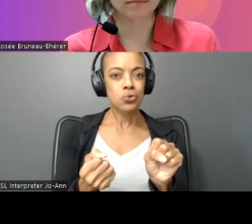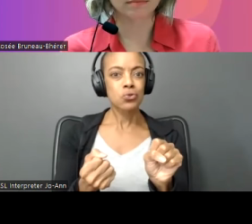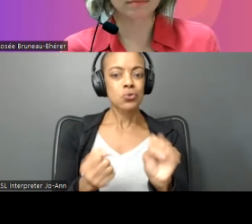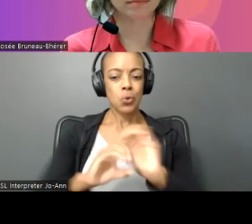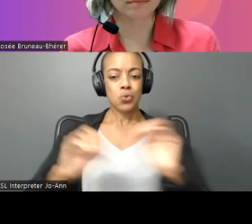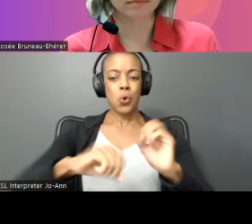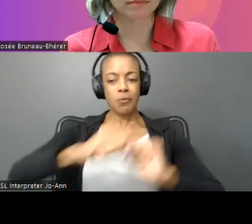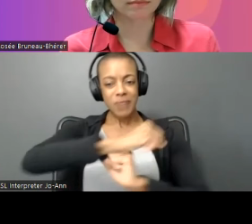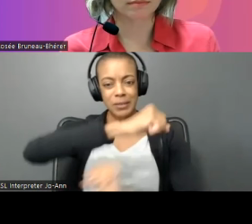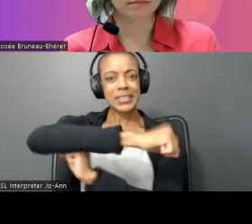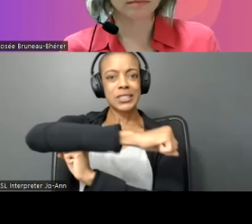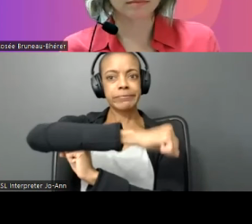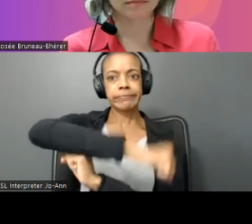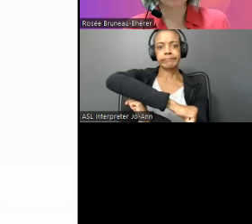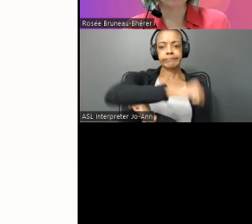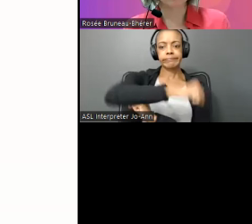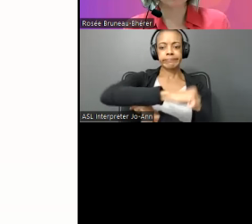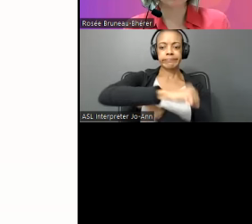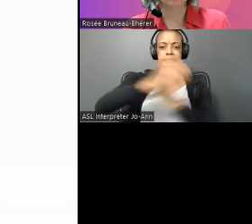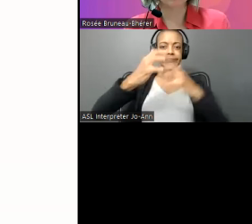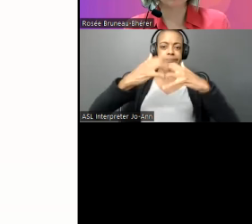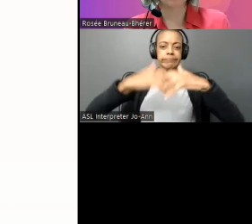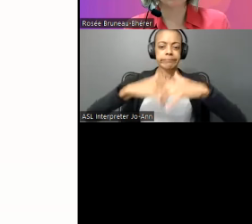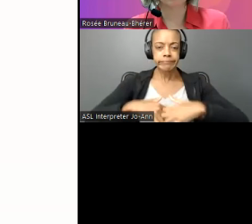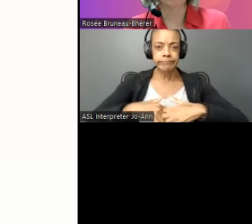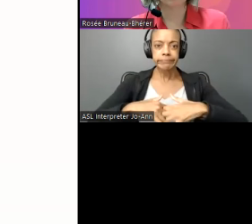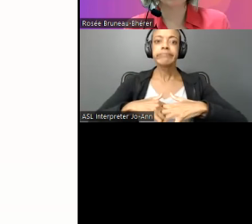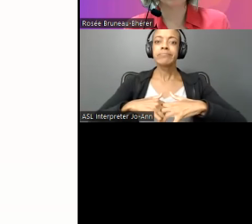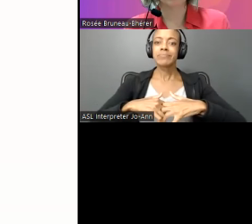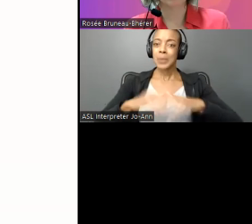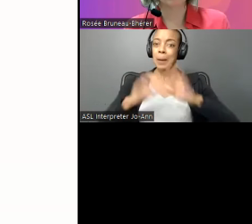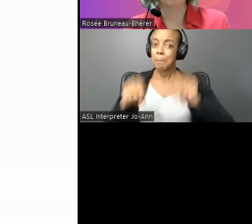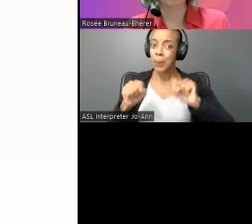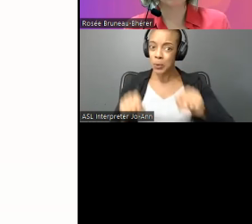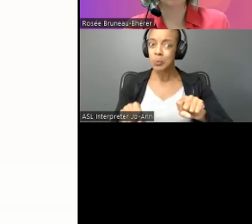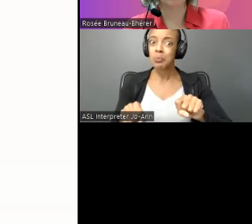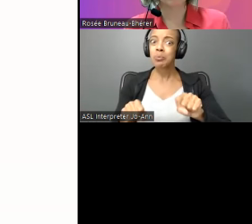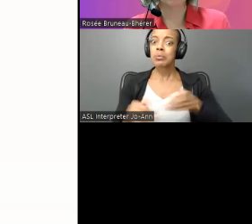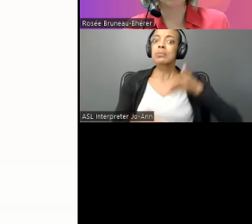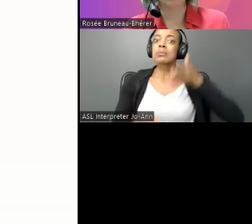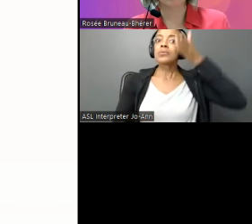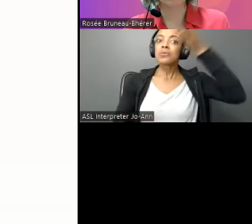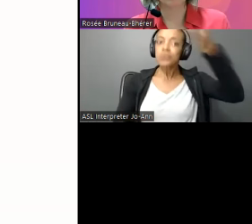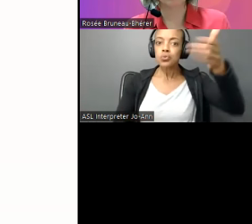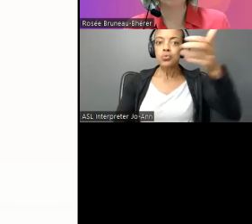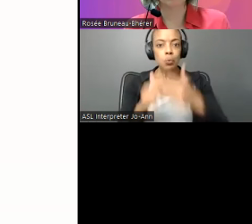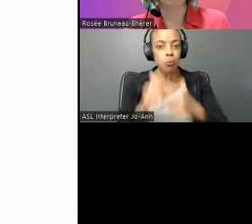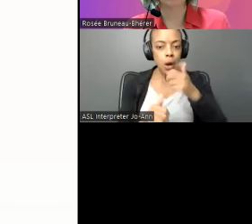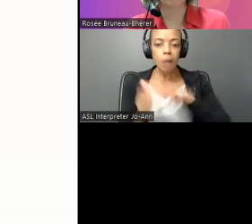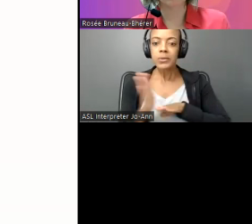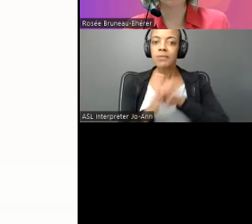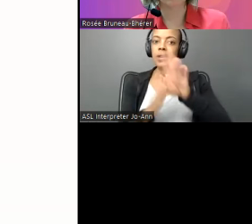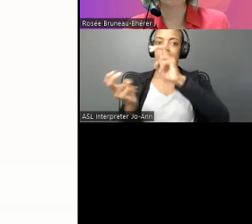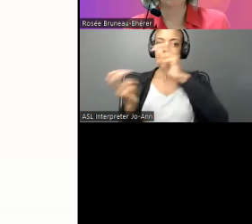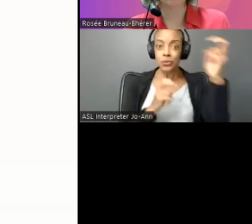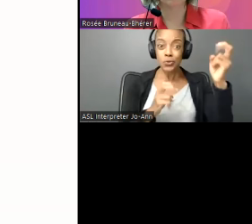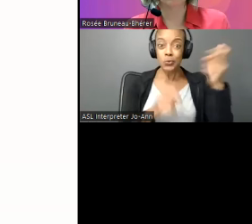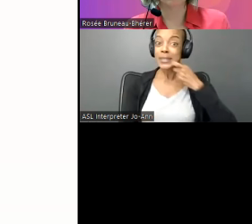foundation to properly support future development, he is at risk for a lifetime of health problems, development issues, even